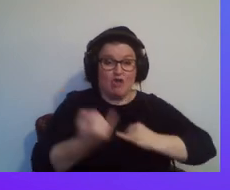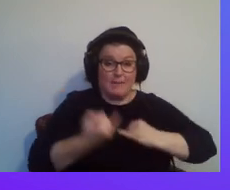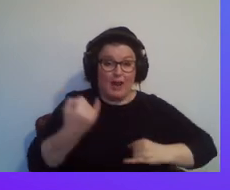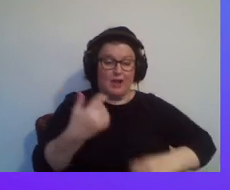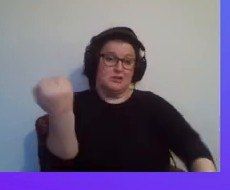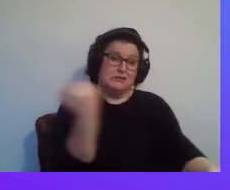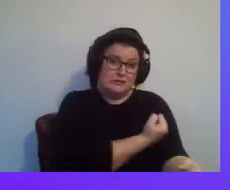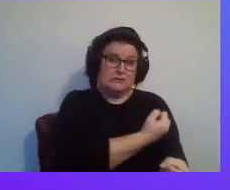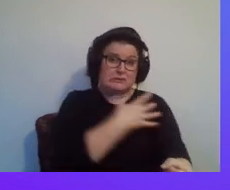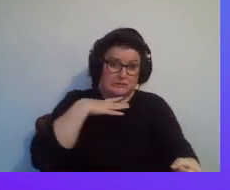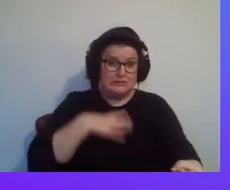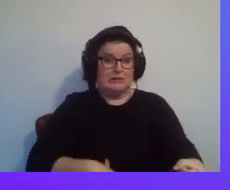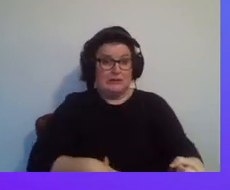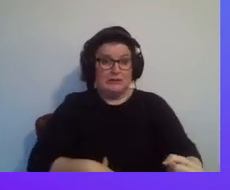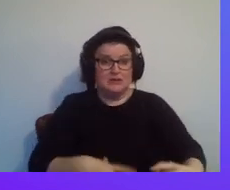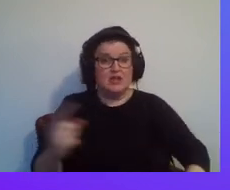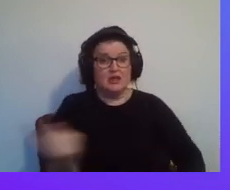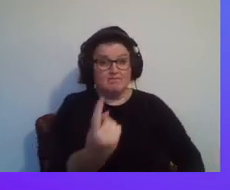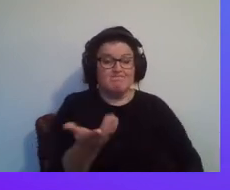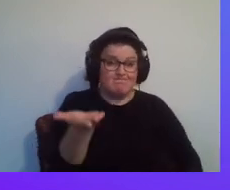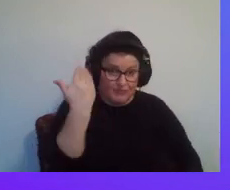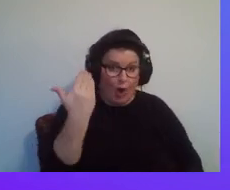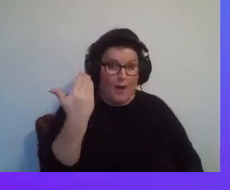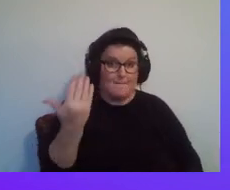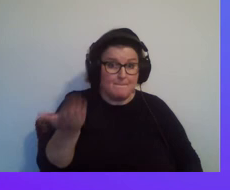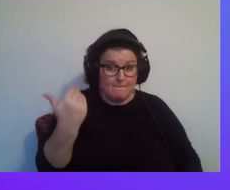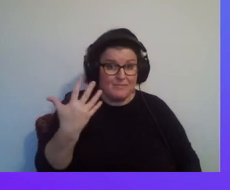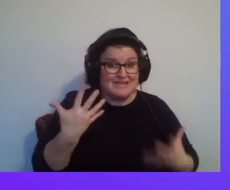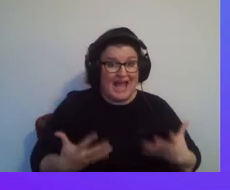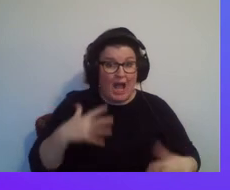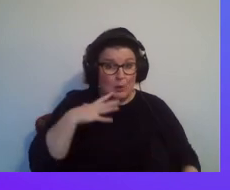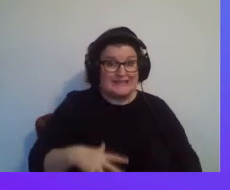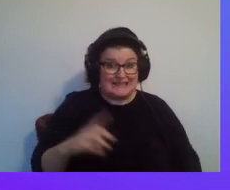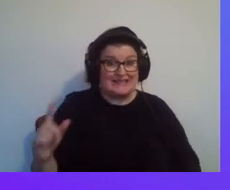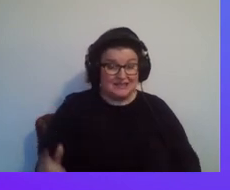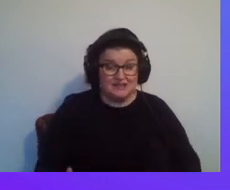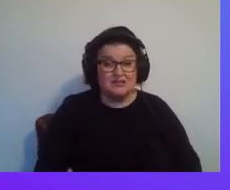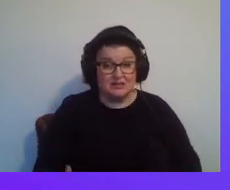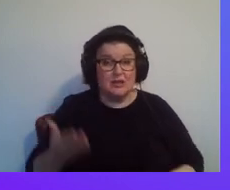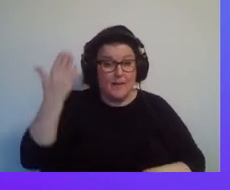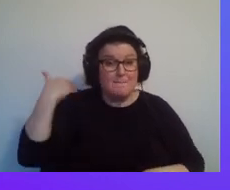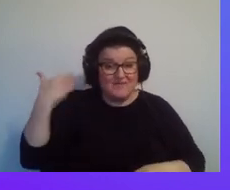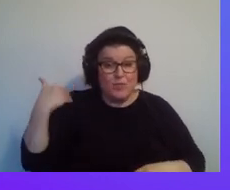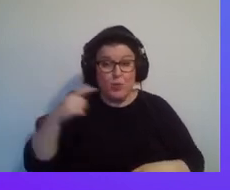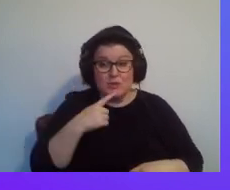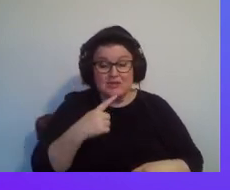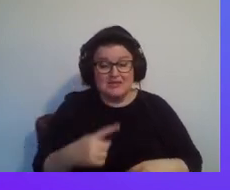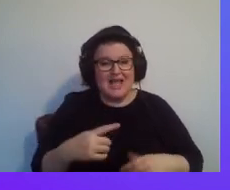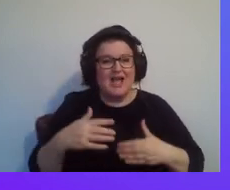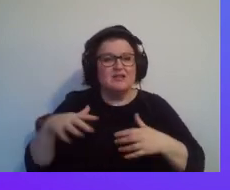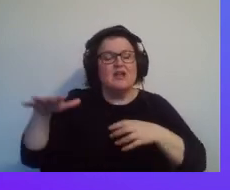vulnerable. Therefore, they are being called now. And going back to the previous point about friends and family